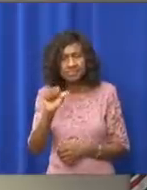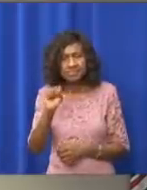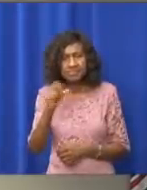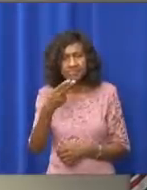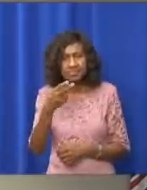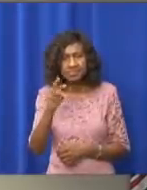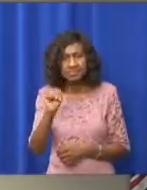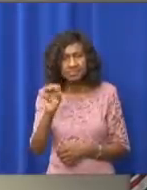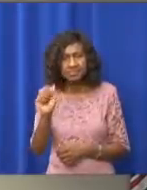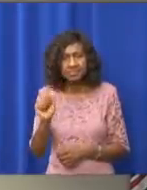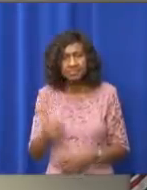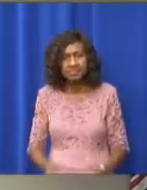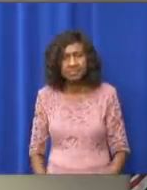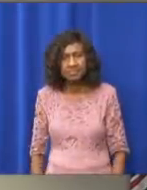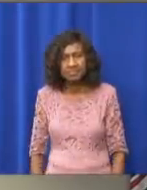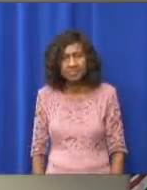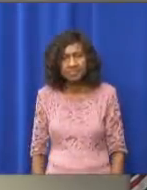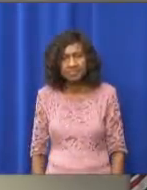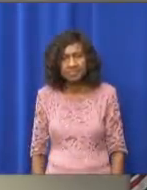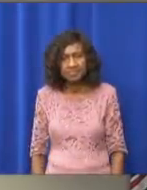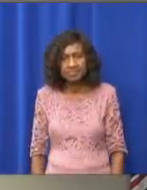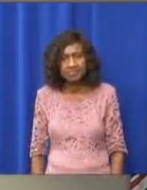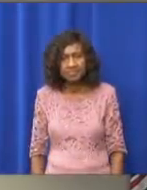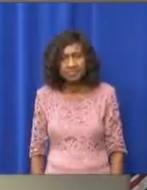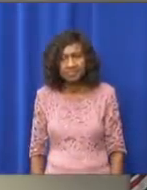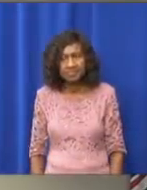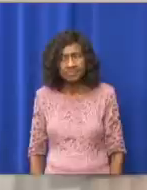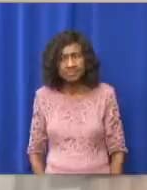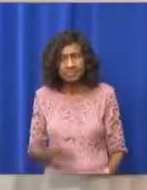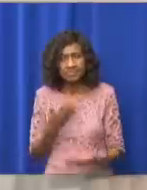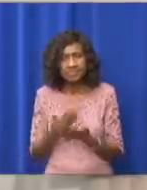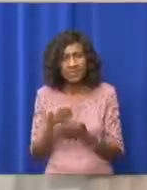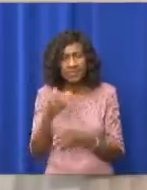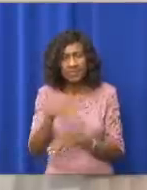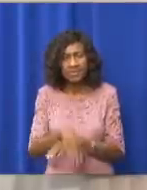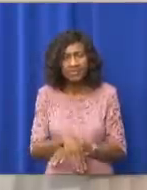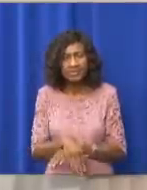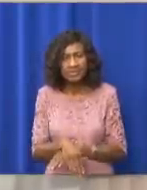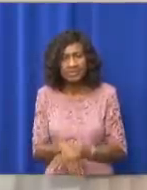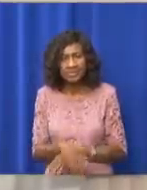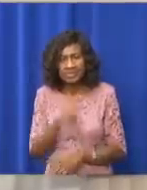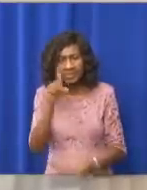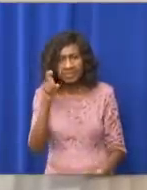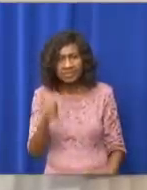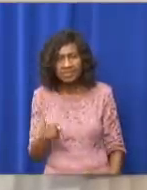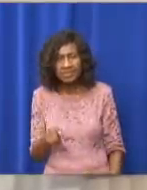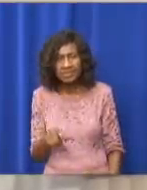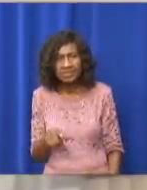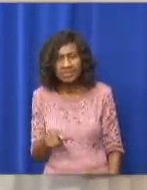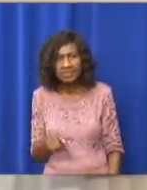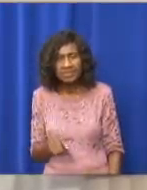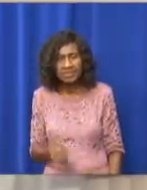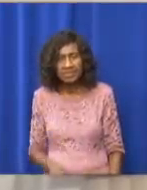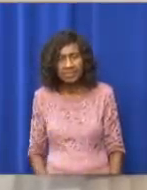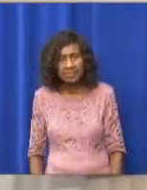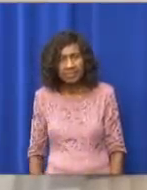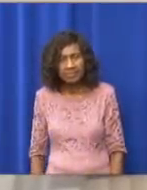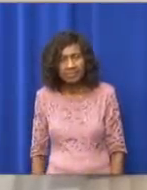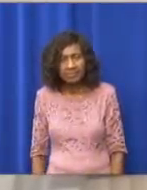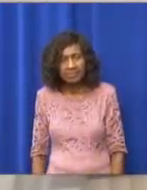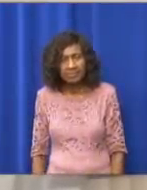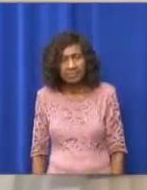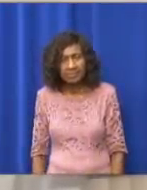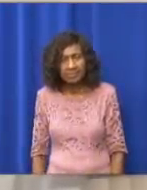questions for you. Thank you, Donna. Good afternoon, Minister Hugh. Just a quick question on the NRA program and the